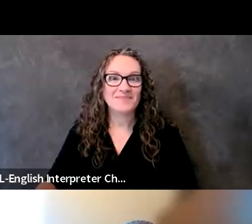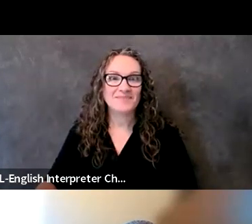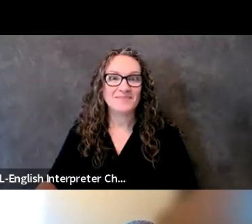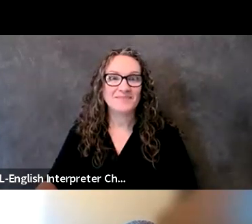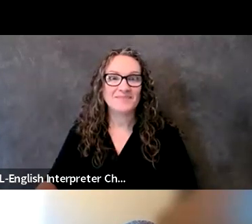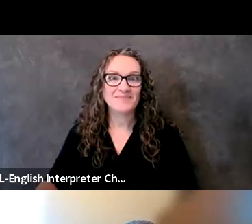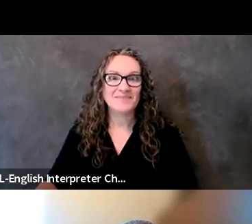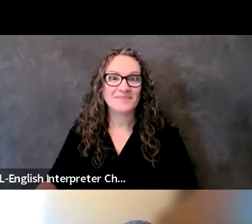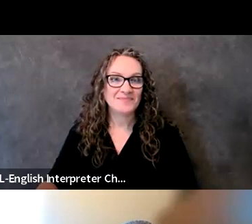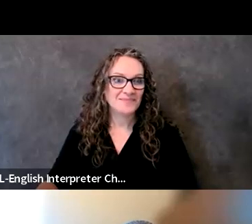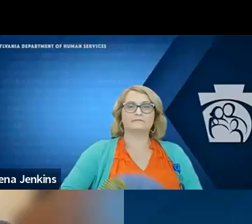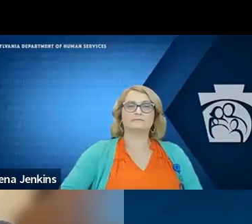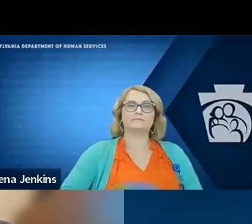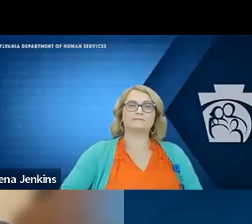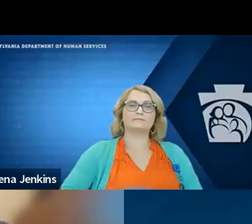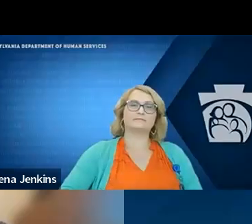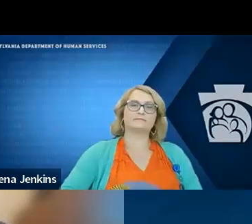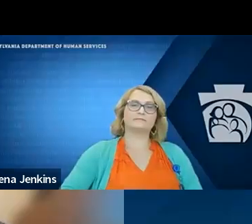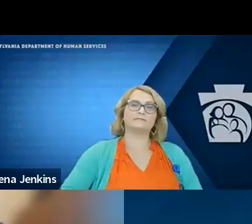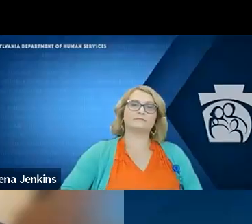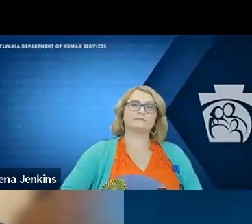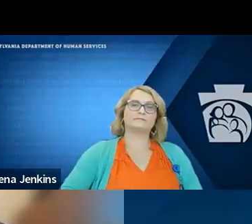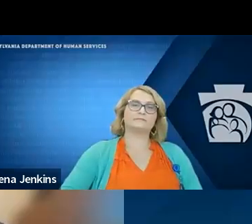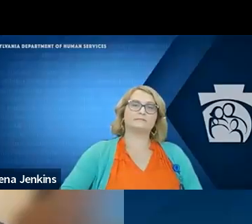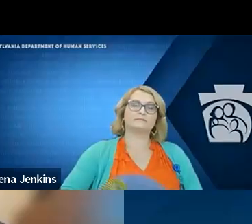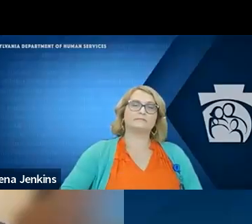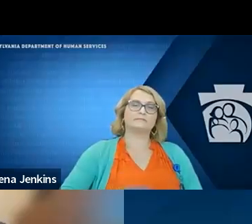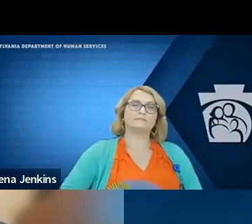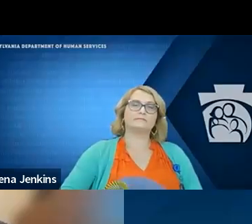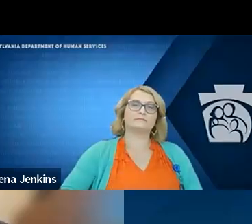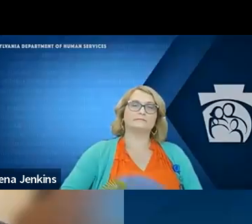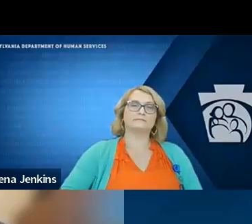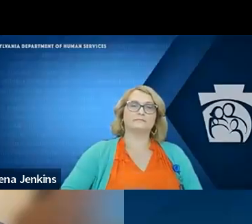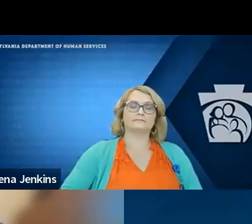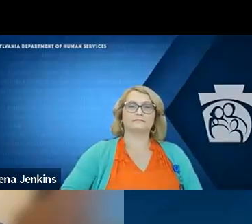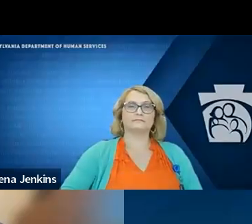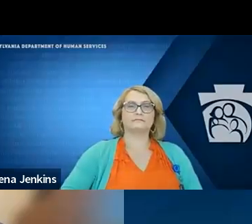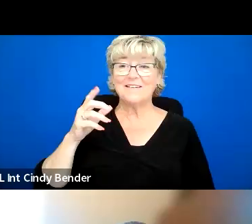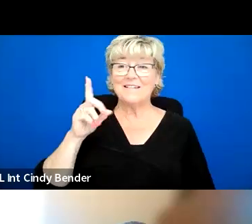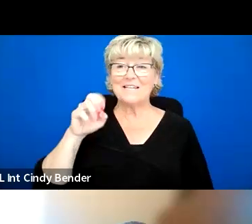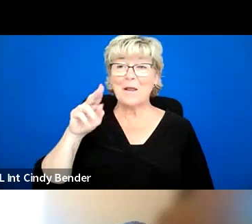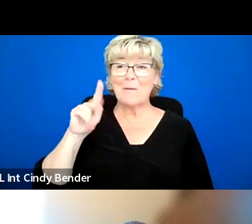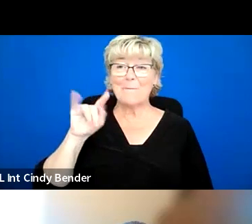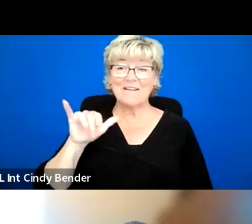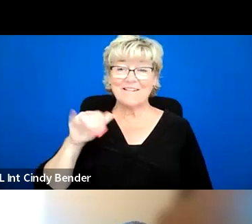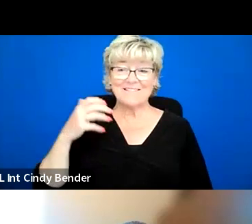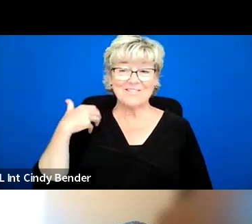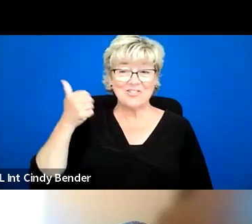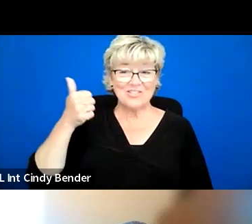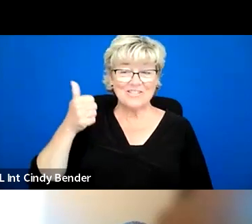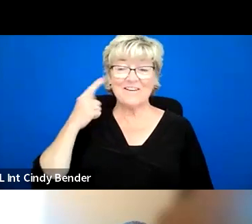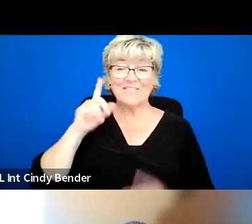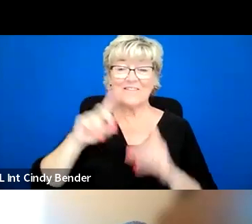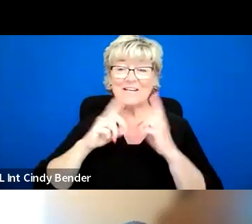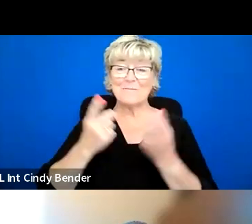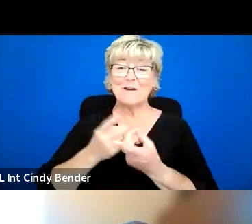Wonderful, thank you. Hello, my name is Kendall Skillicorn, and I am the Deputy Branch Chief of the Disaster Services Branch with the California Department of